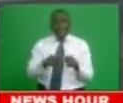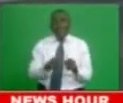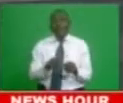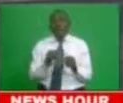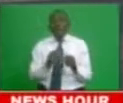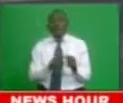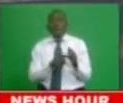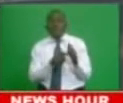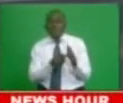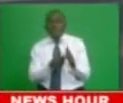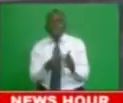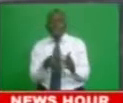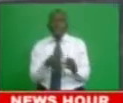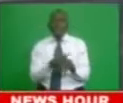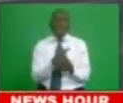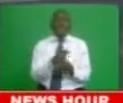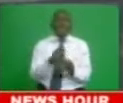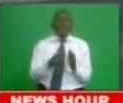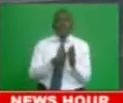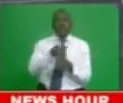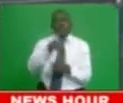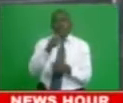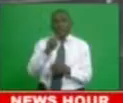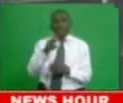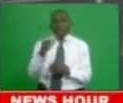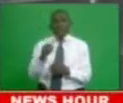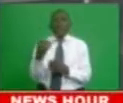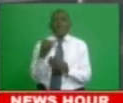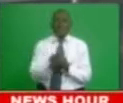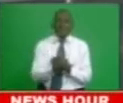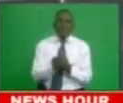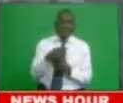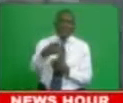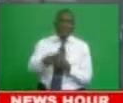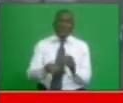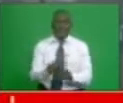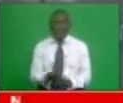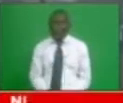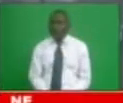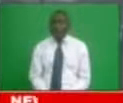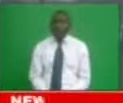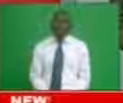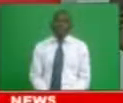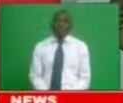in Ghana and replicated in the rest of the ECOWAS sub-region in the years ahead.